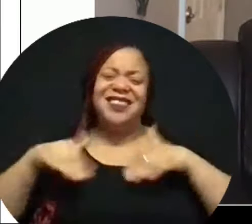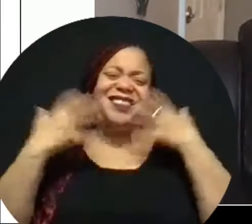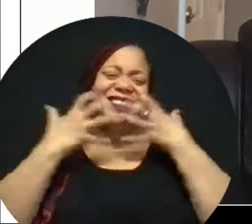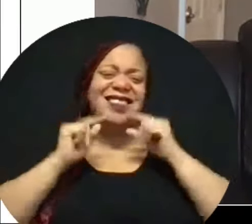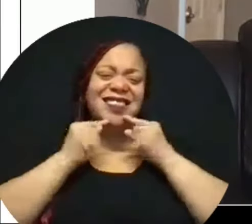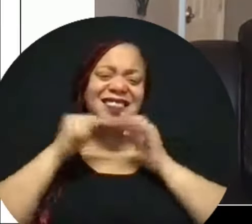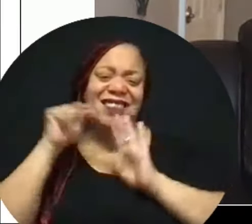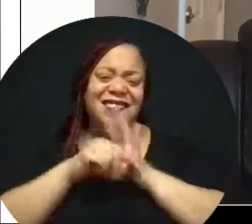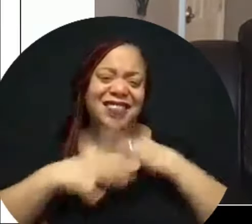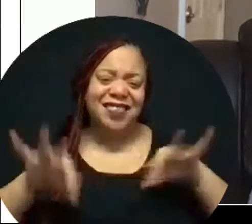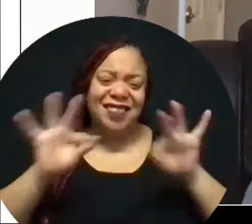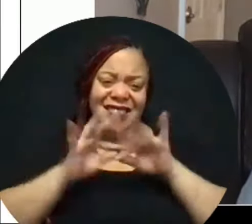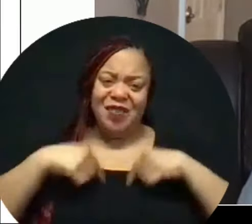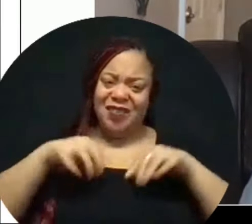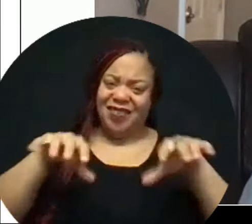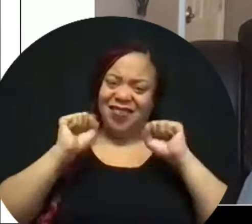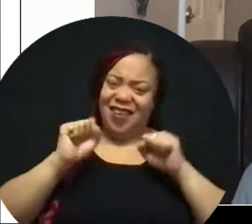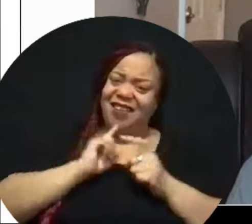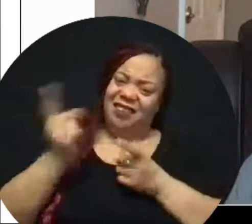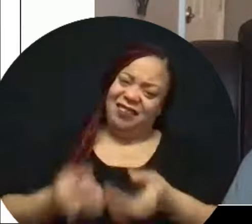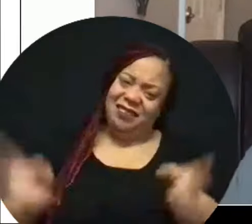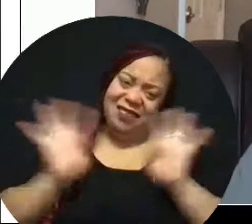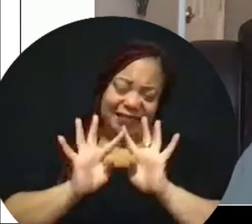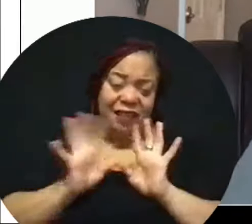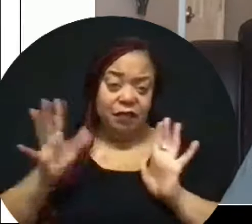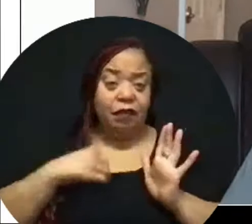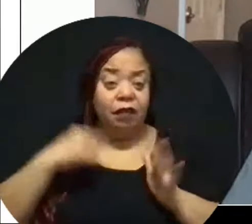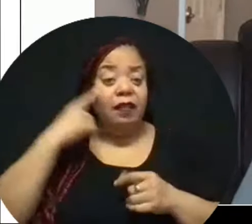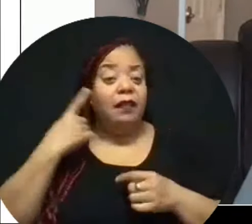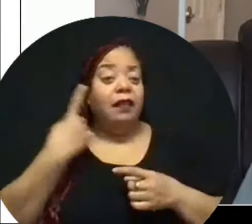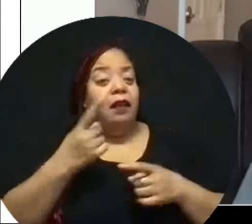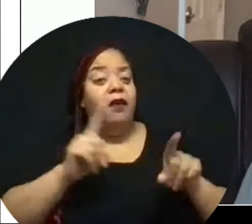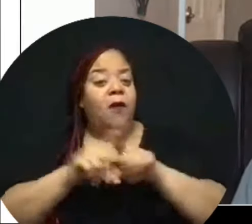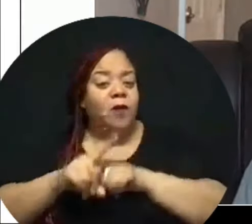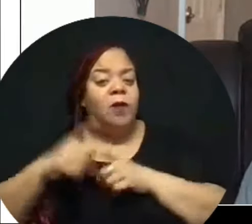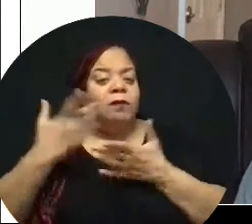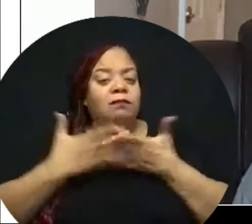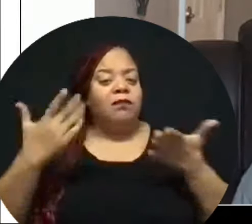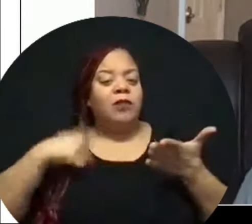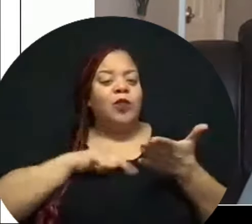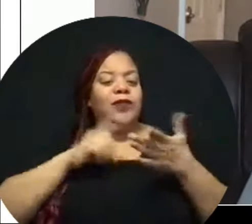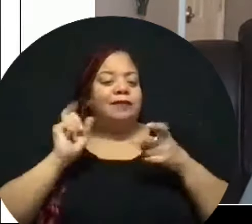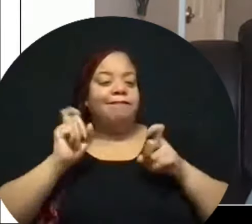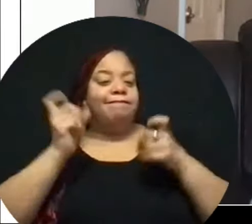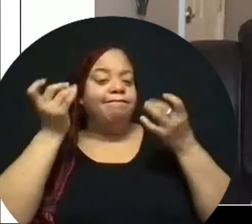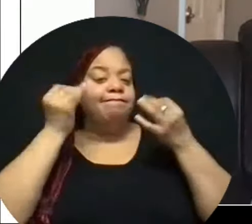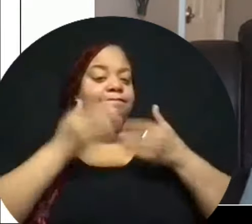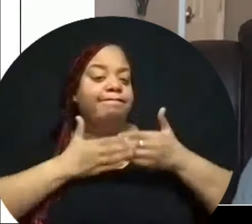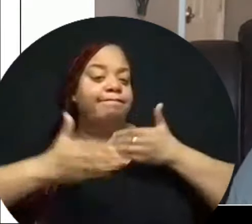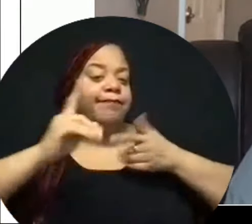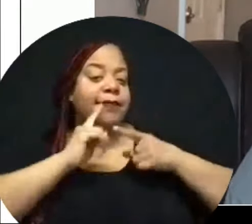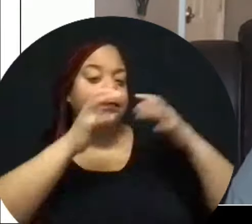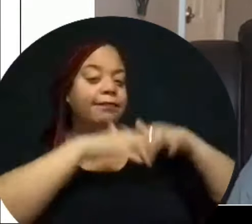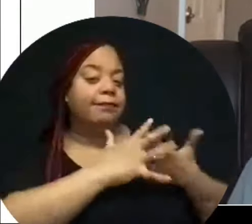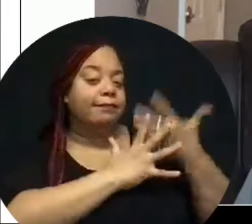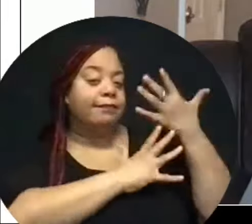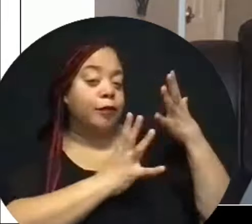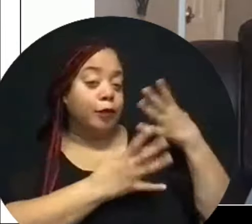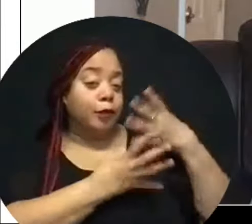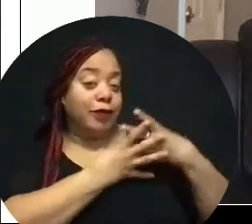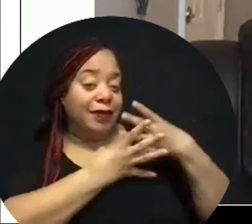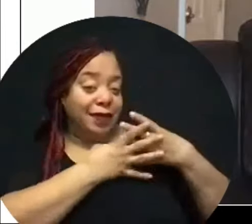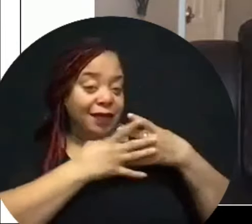able to house people, being able to like build networks of housing where we're interdependent and not dependent on the system. And that's how we're going to keep people from